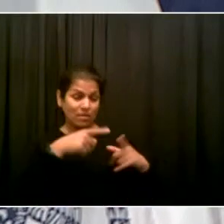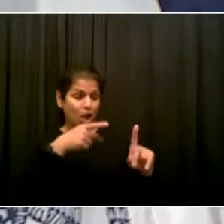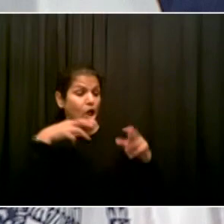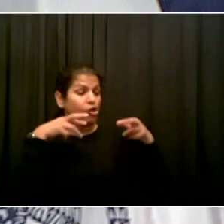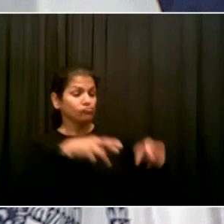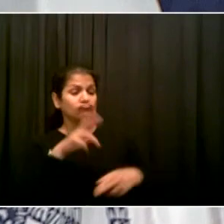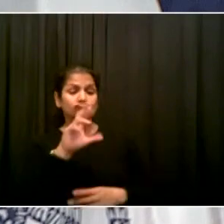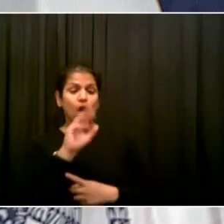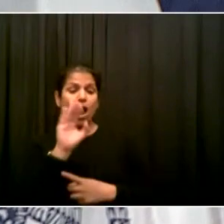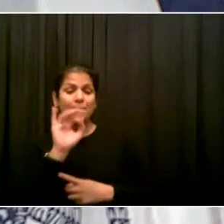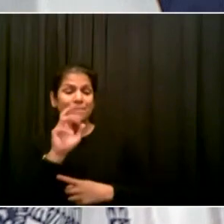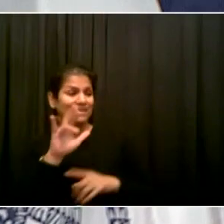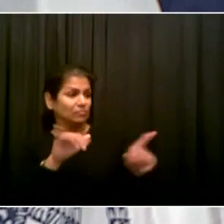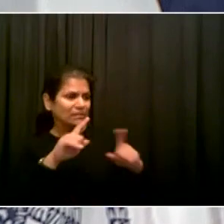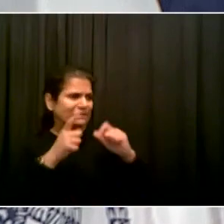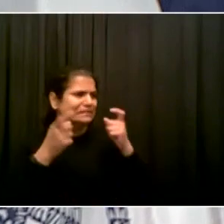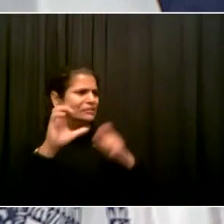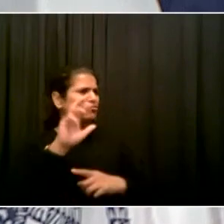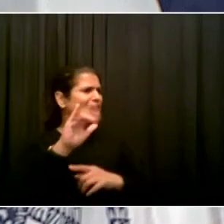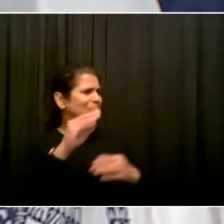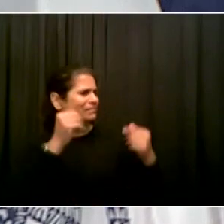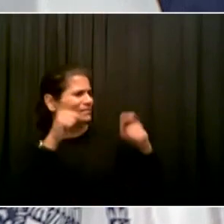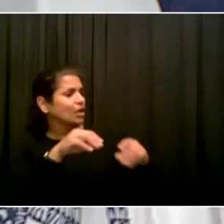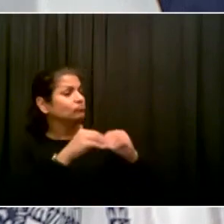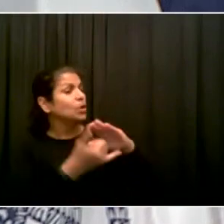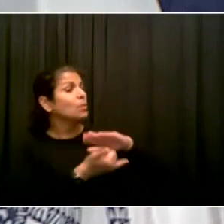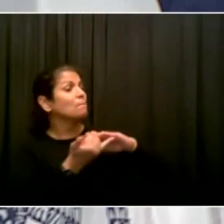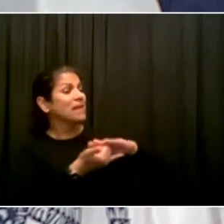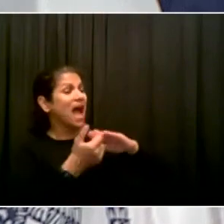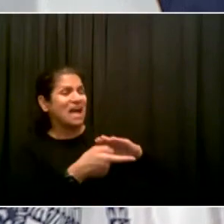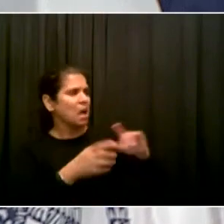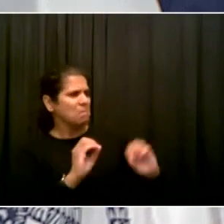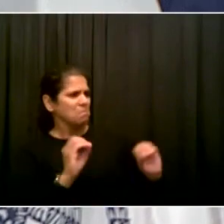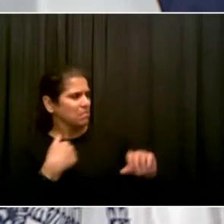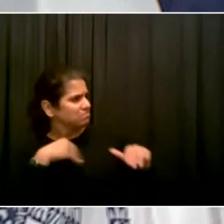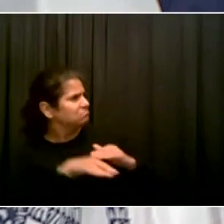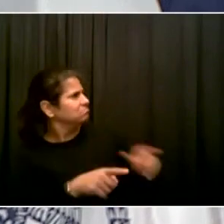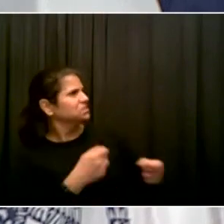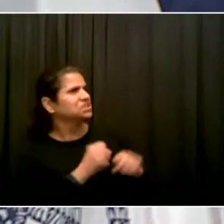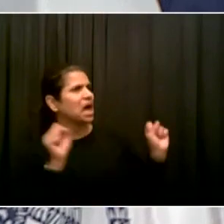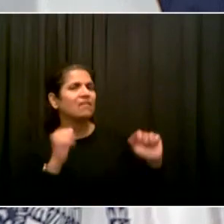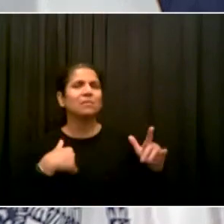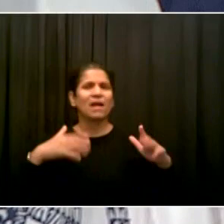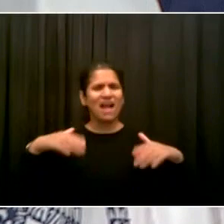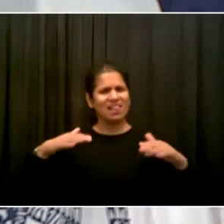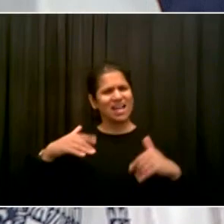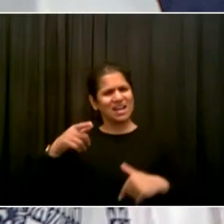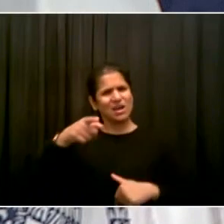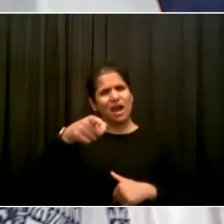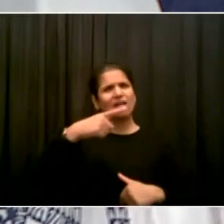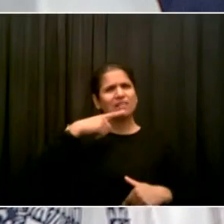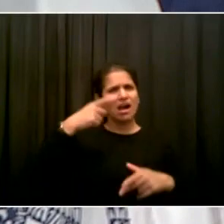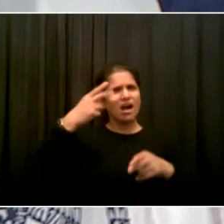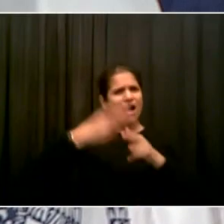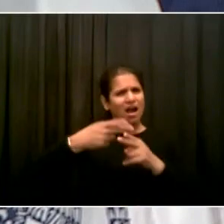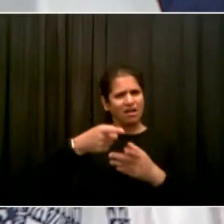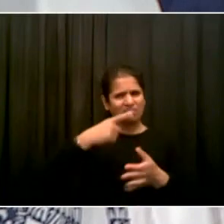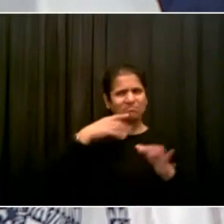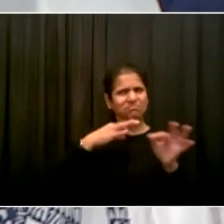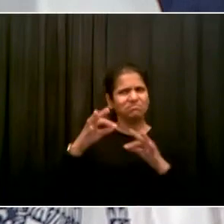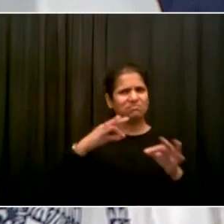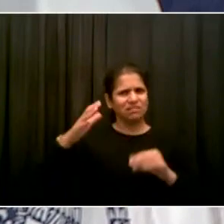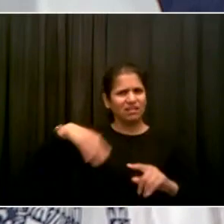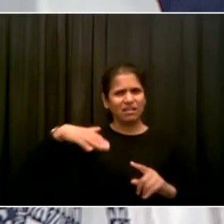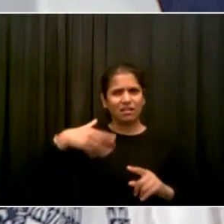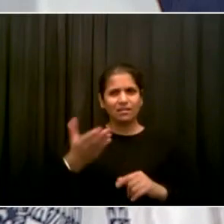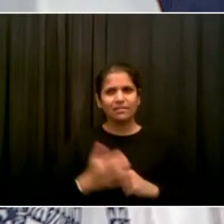more systematic manner. There's obviously been a lot going on lately we've been dealing with. But I will simply ask the team to set a